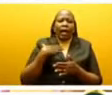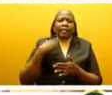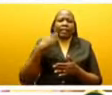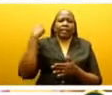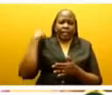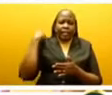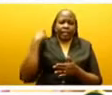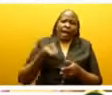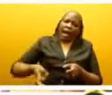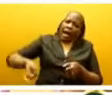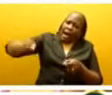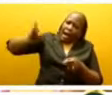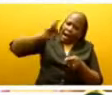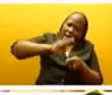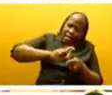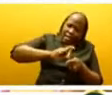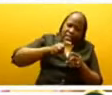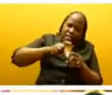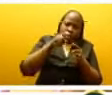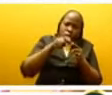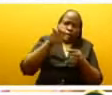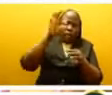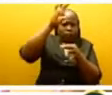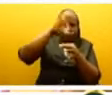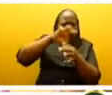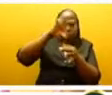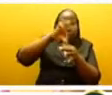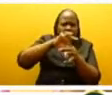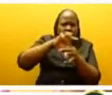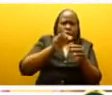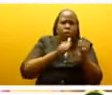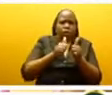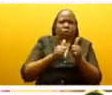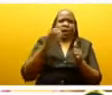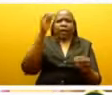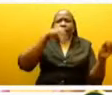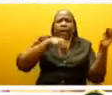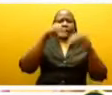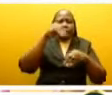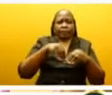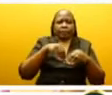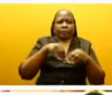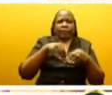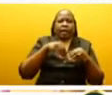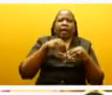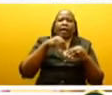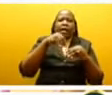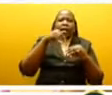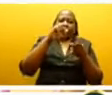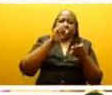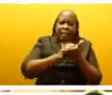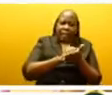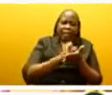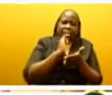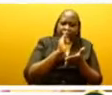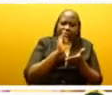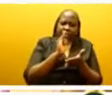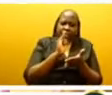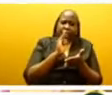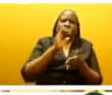cast, so that the figures on 34A are not